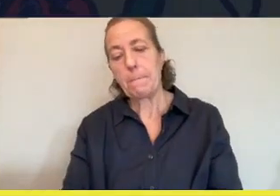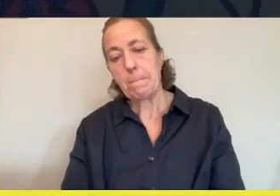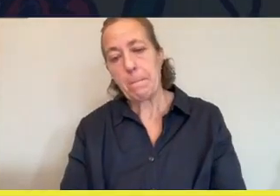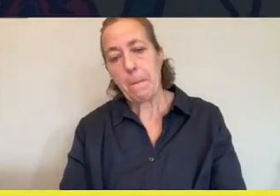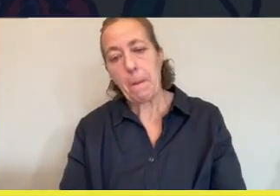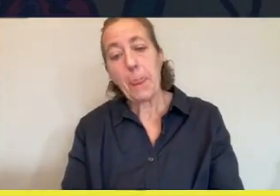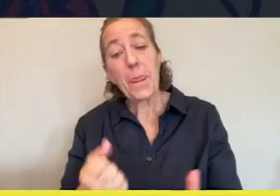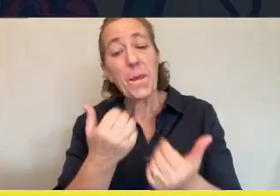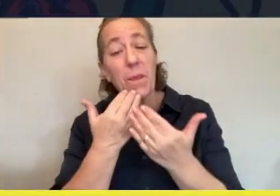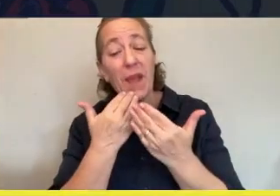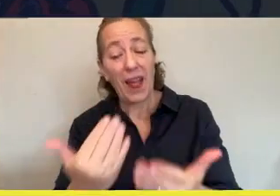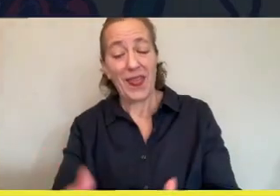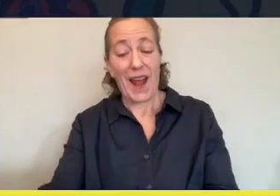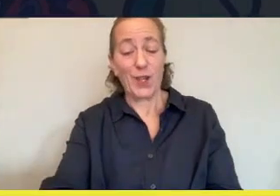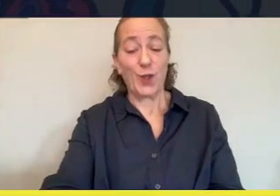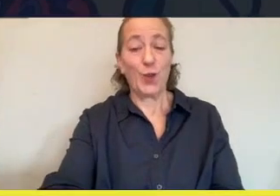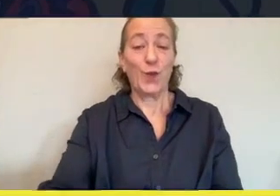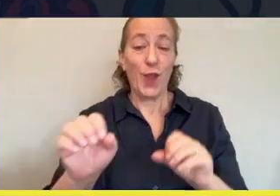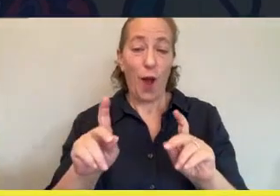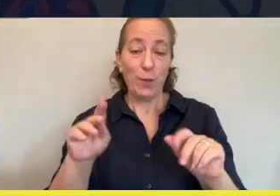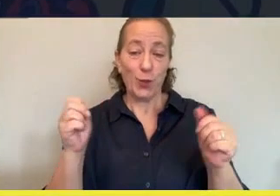the opportunity to be here.